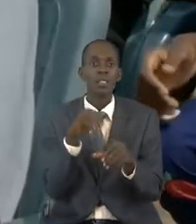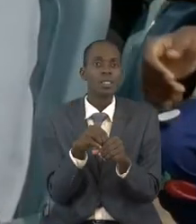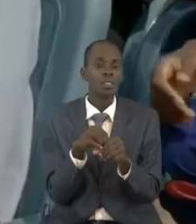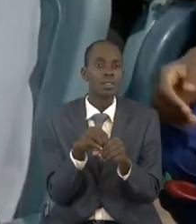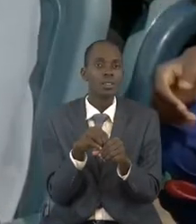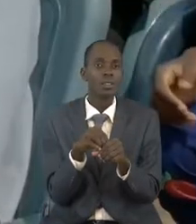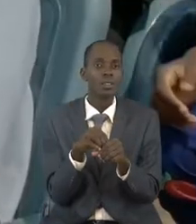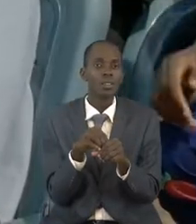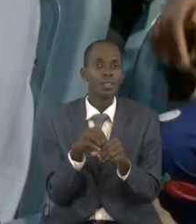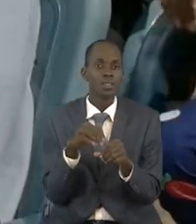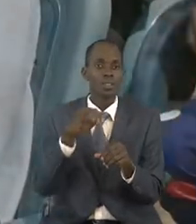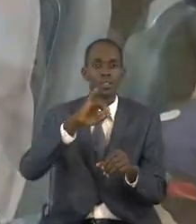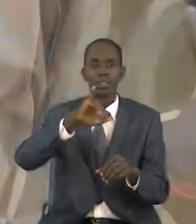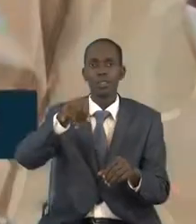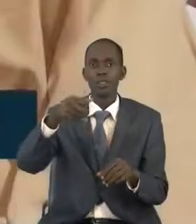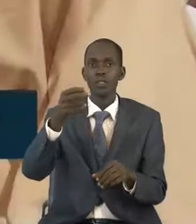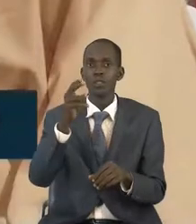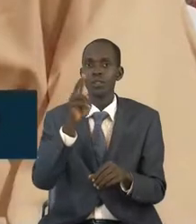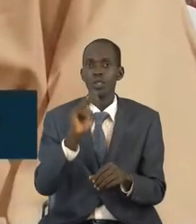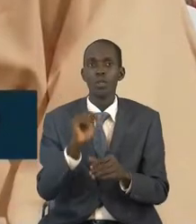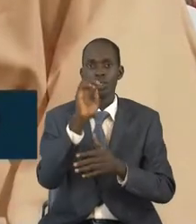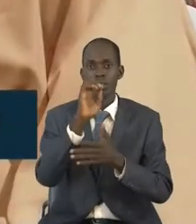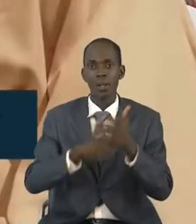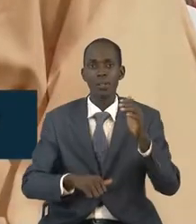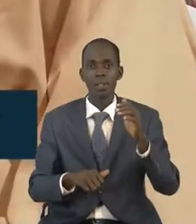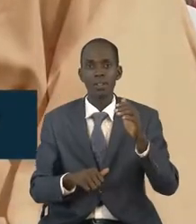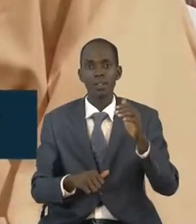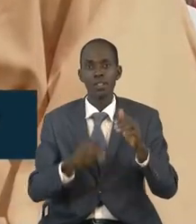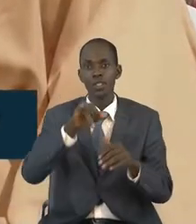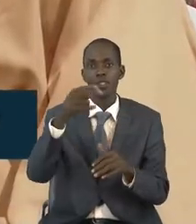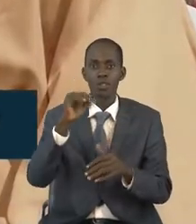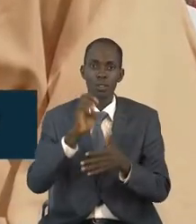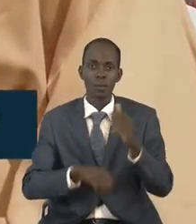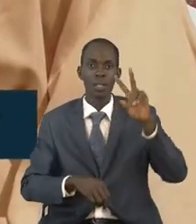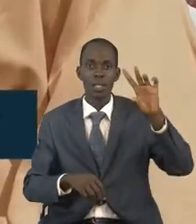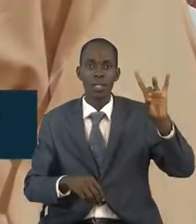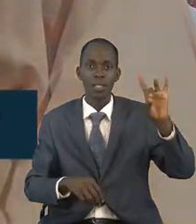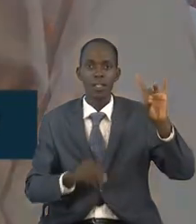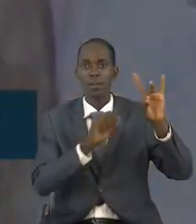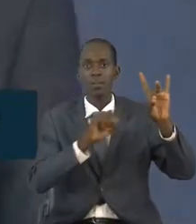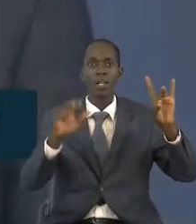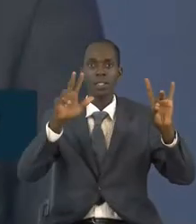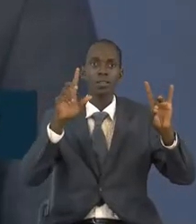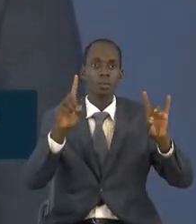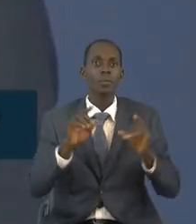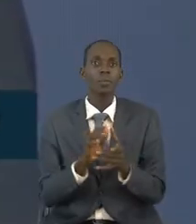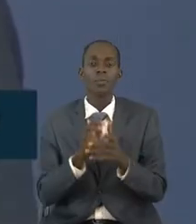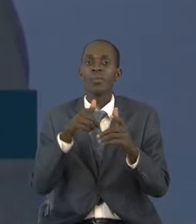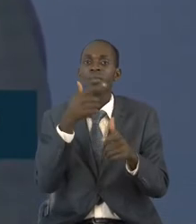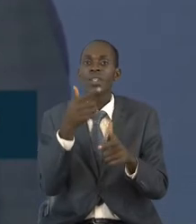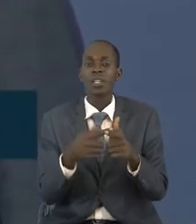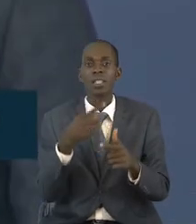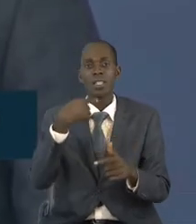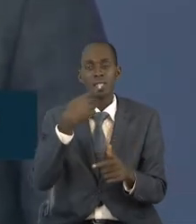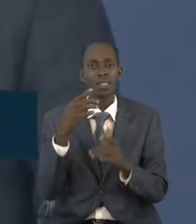8, reading from verse 31. John chapter 8, verse 31. Then said